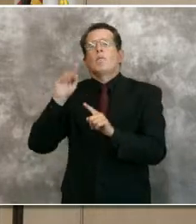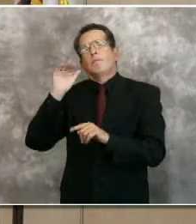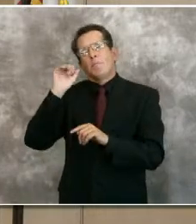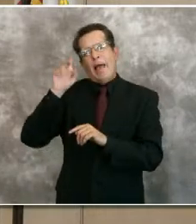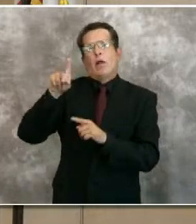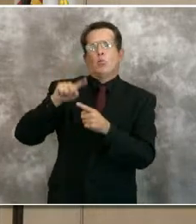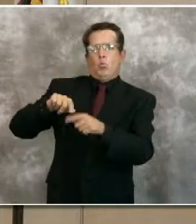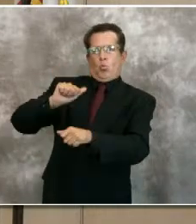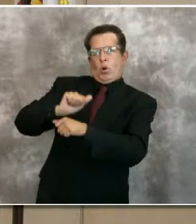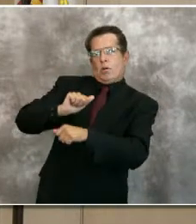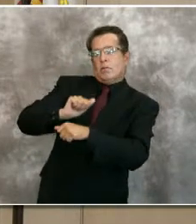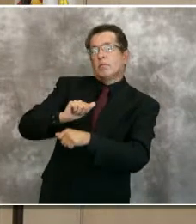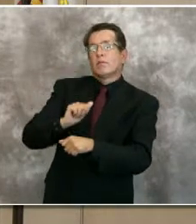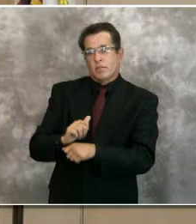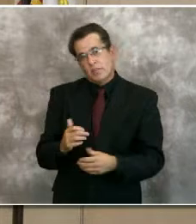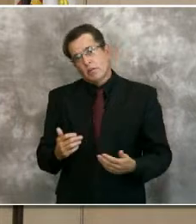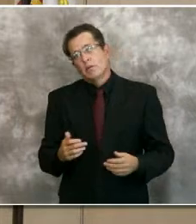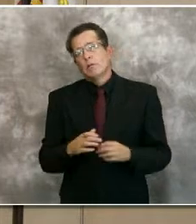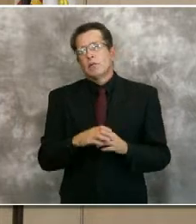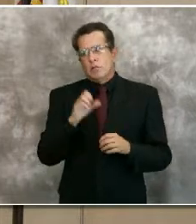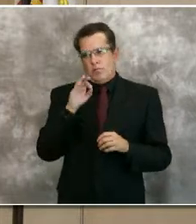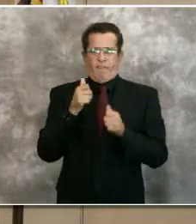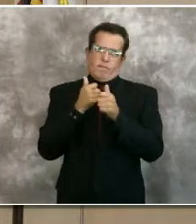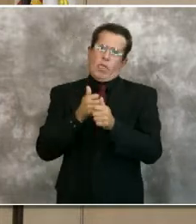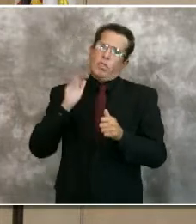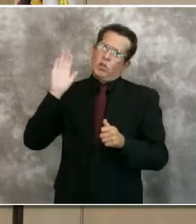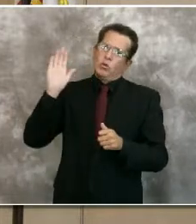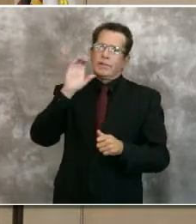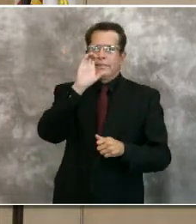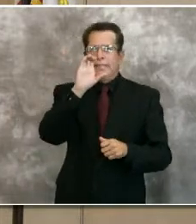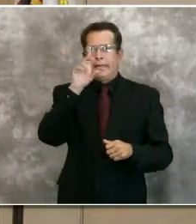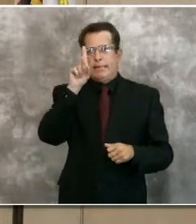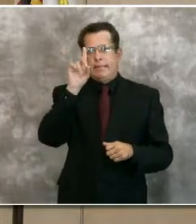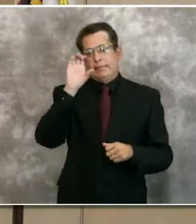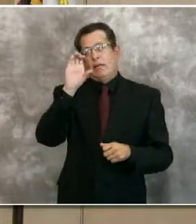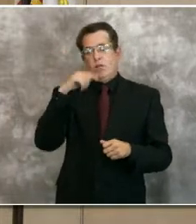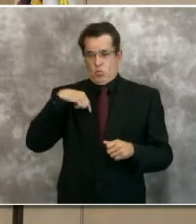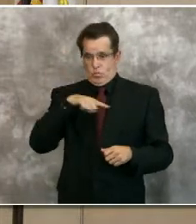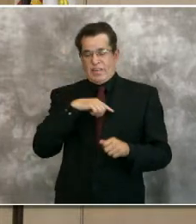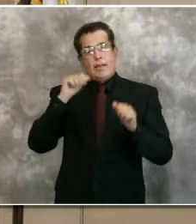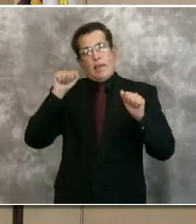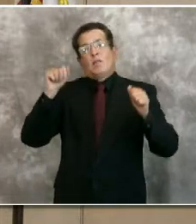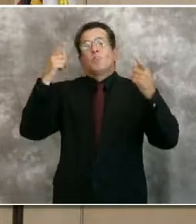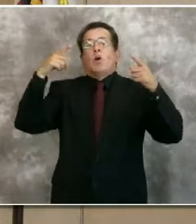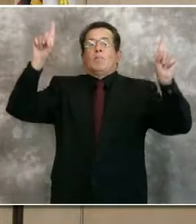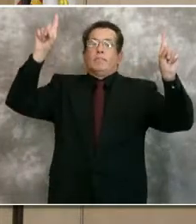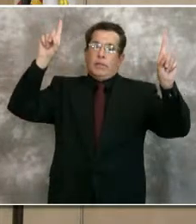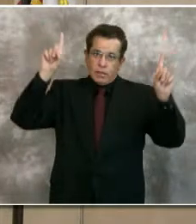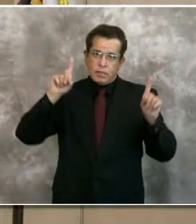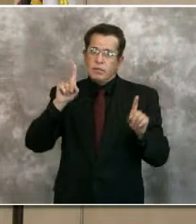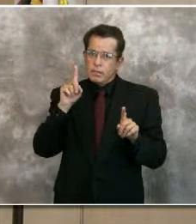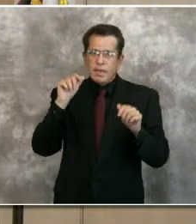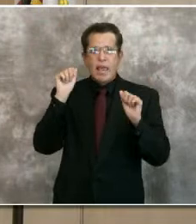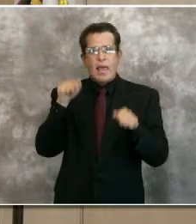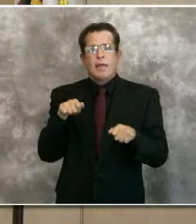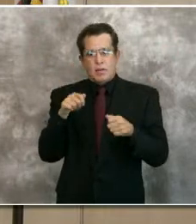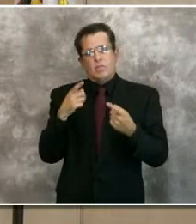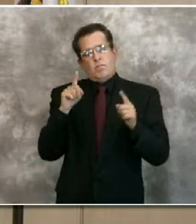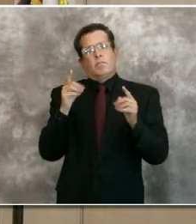return to work. In closing, we can get through this pandemic, but it